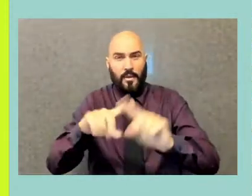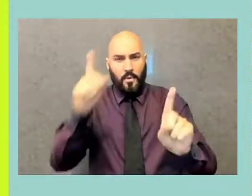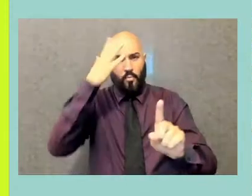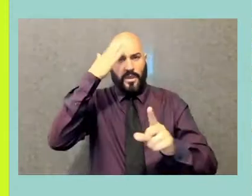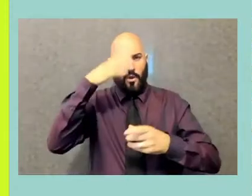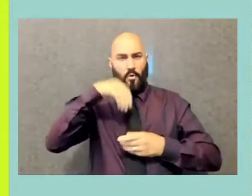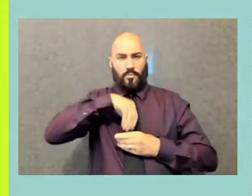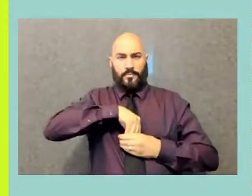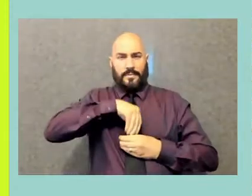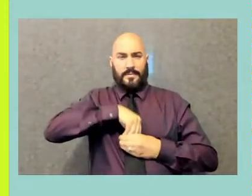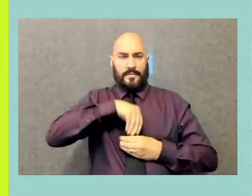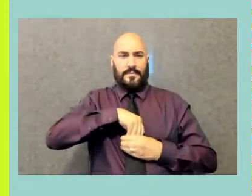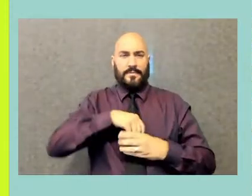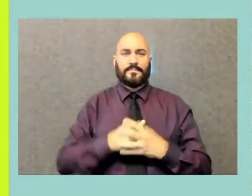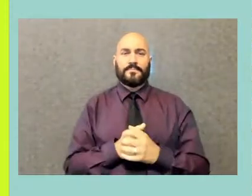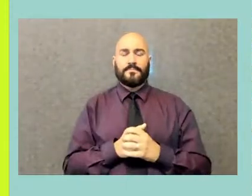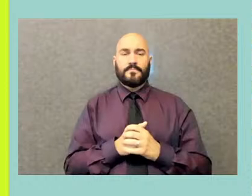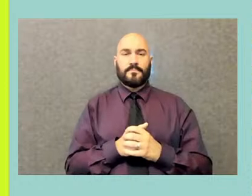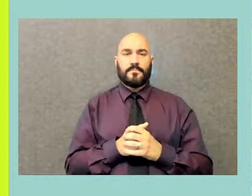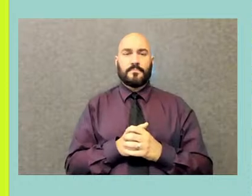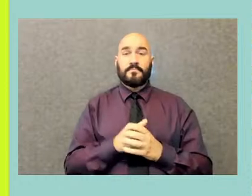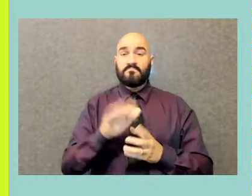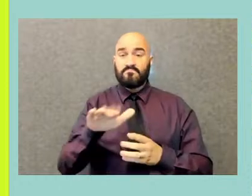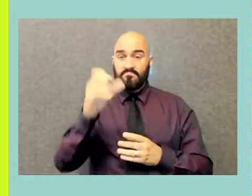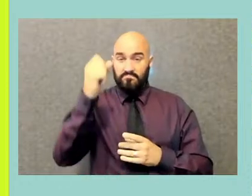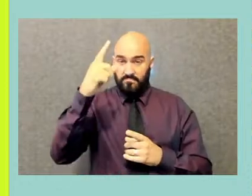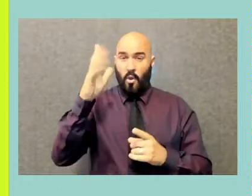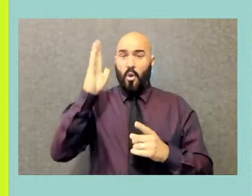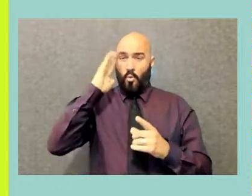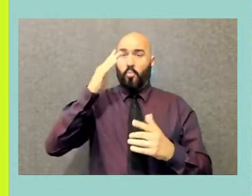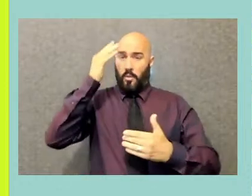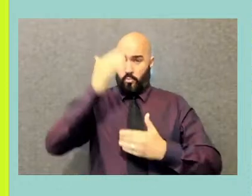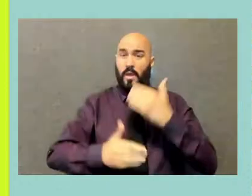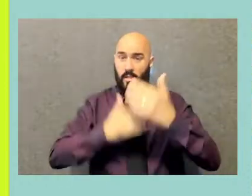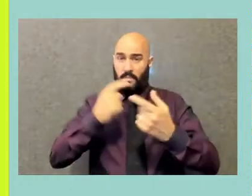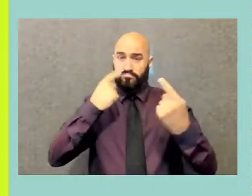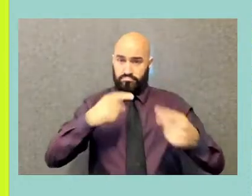but we know within, and we will get